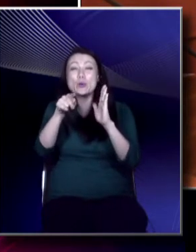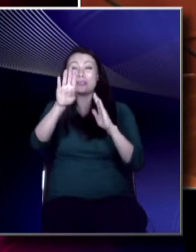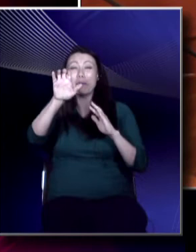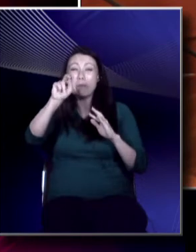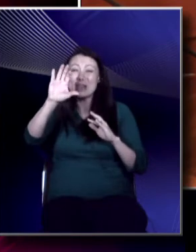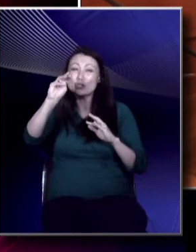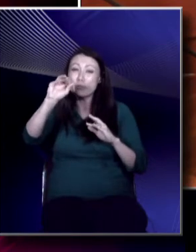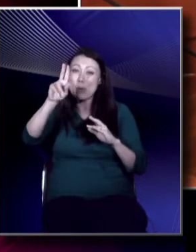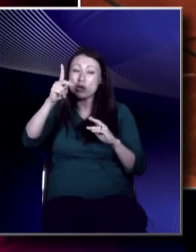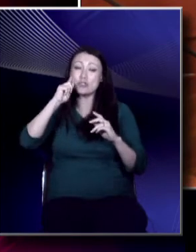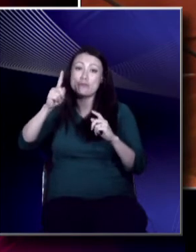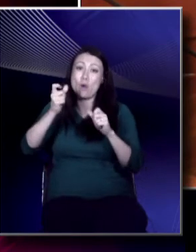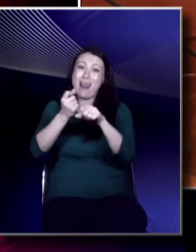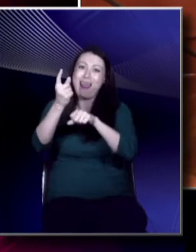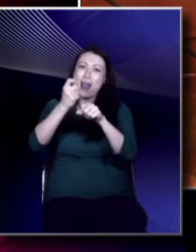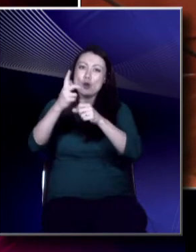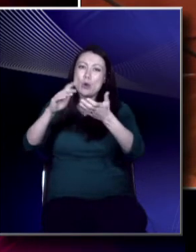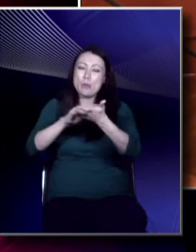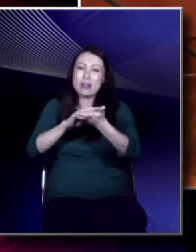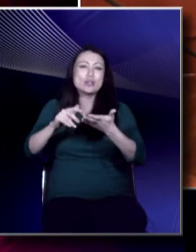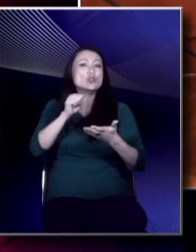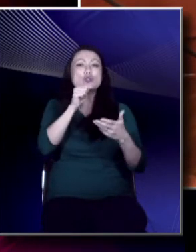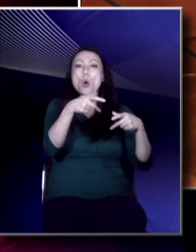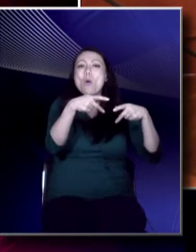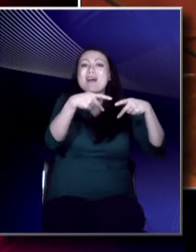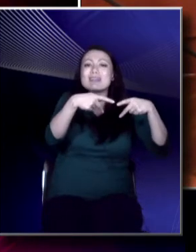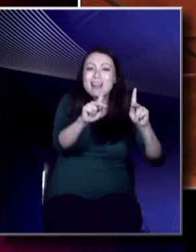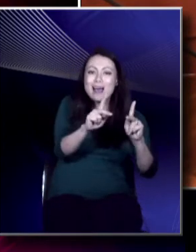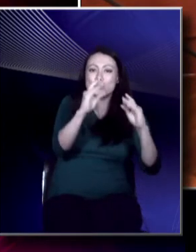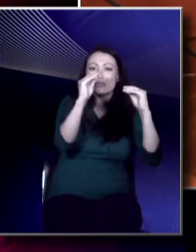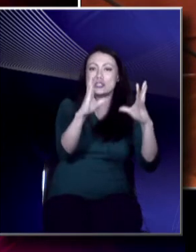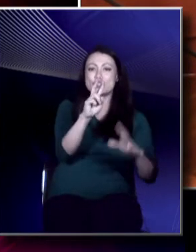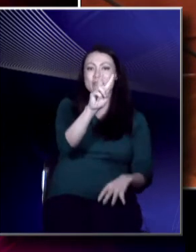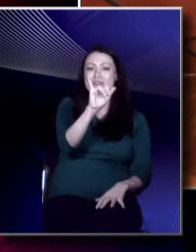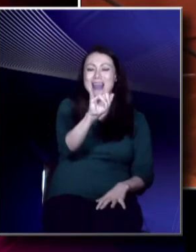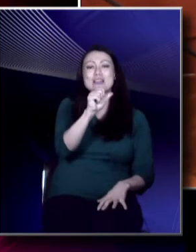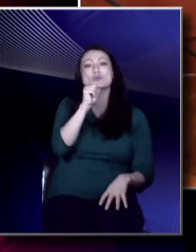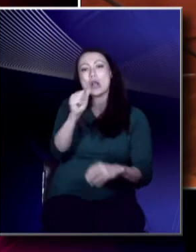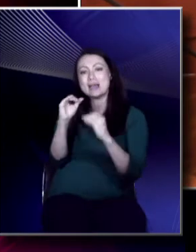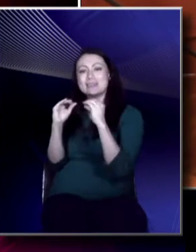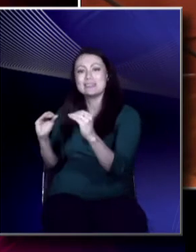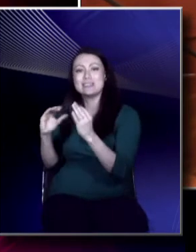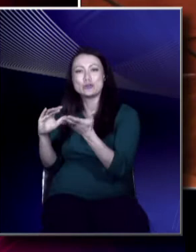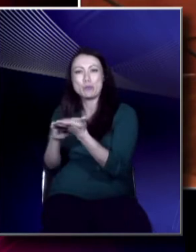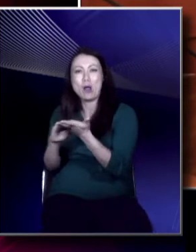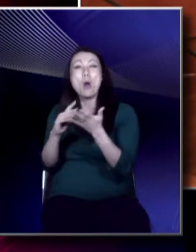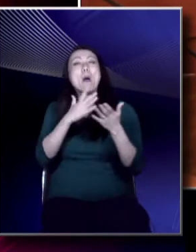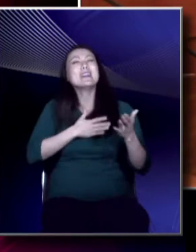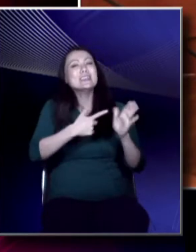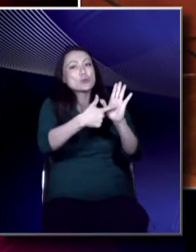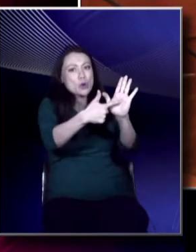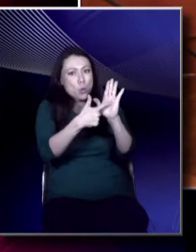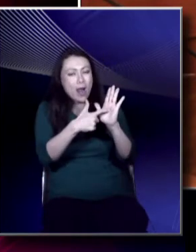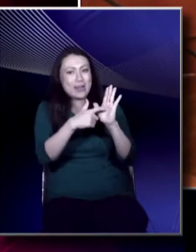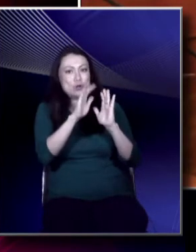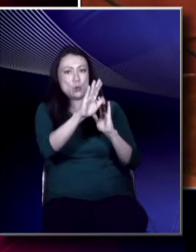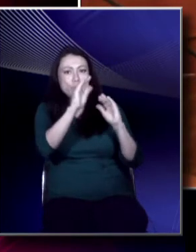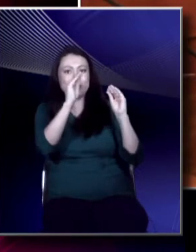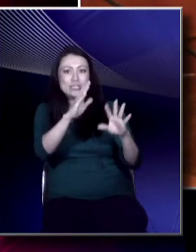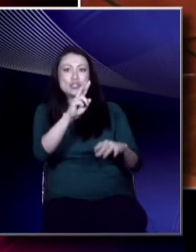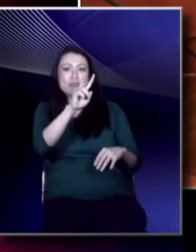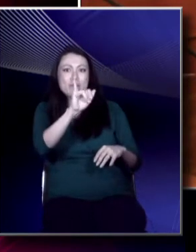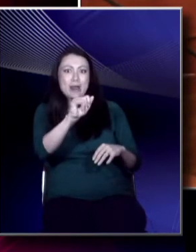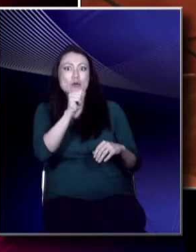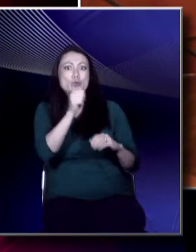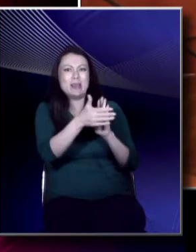allow TVIs not to teach Braille to visually impaired students. And please require your TVIs to actually be proficient in